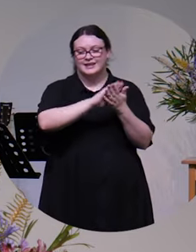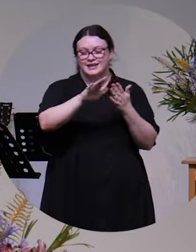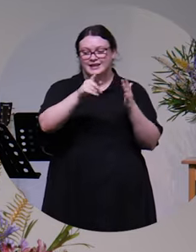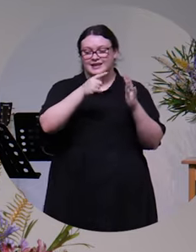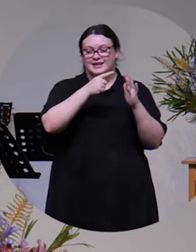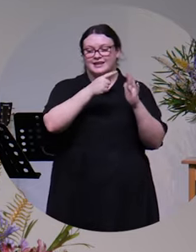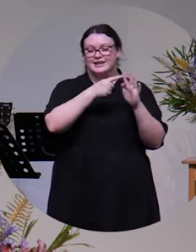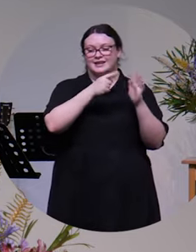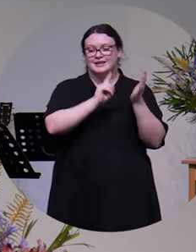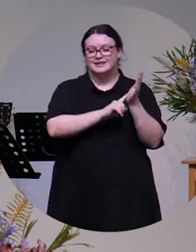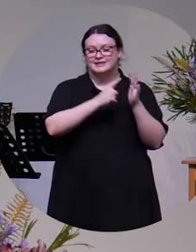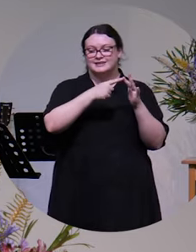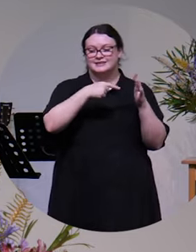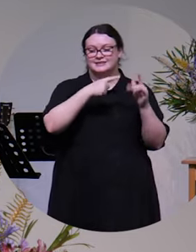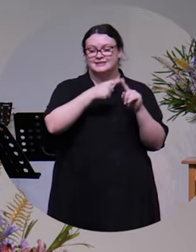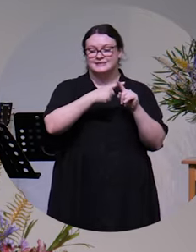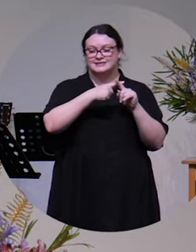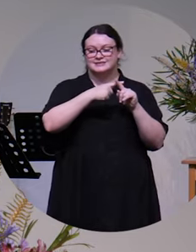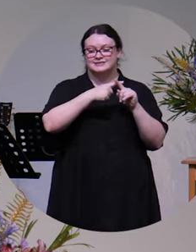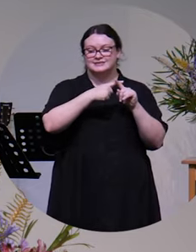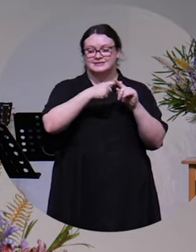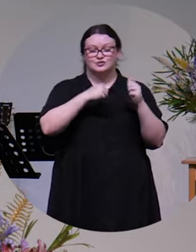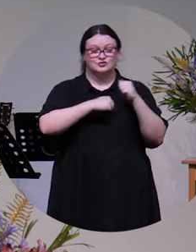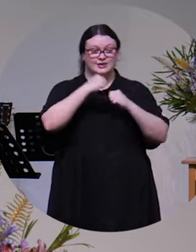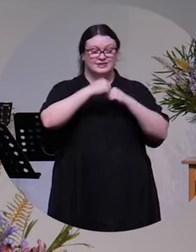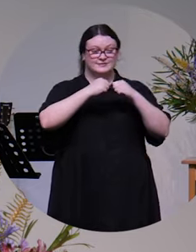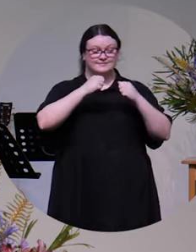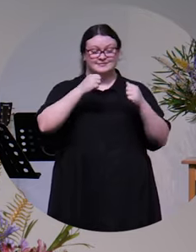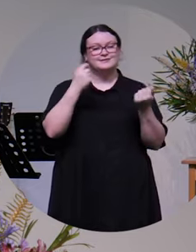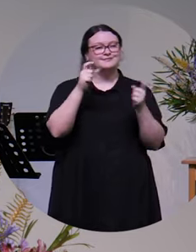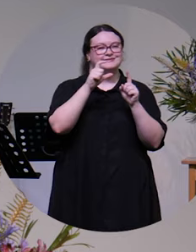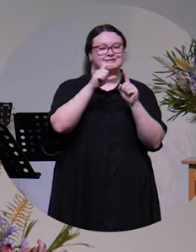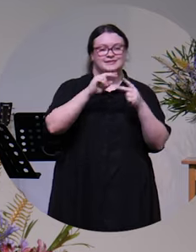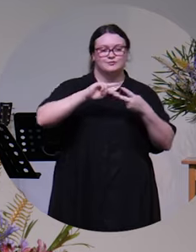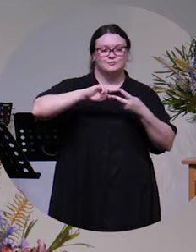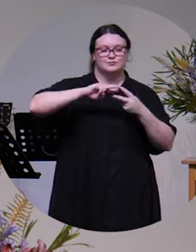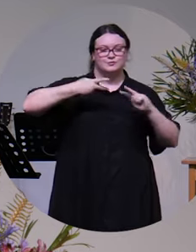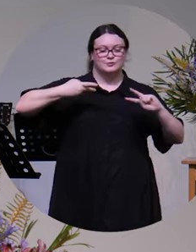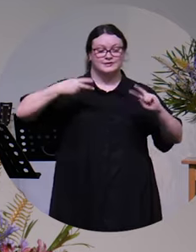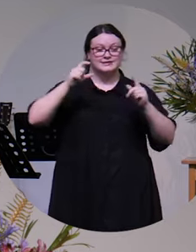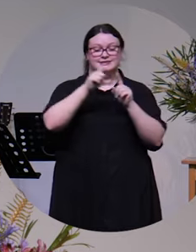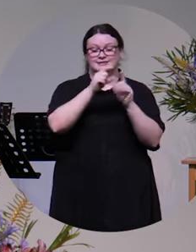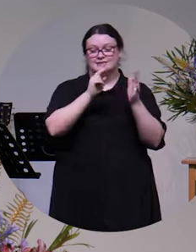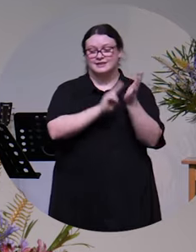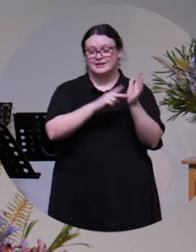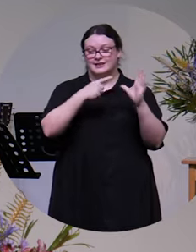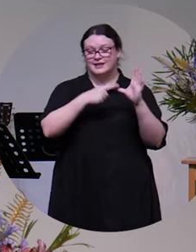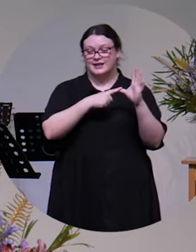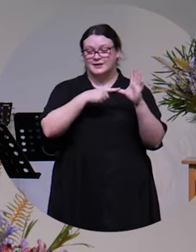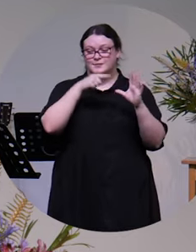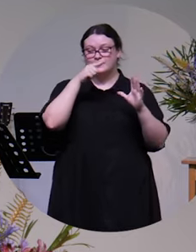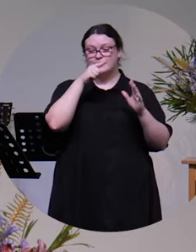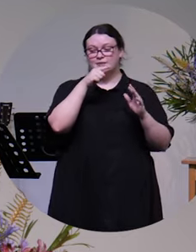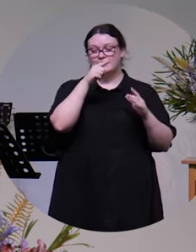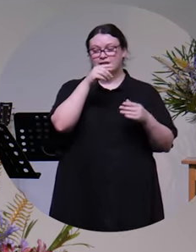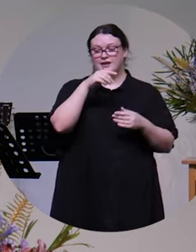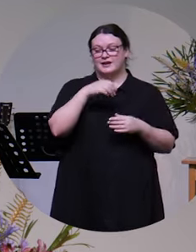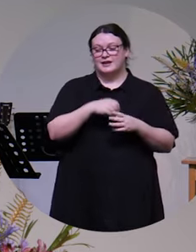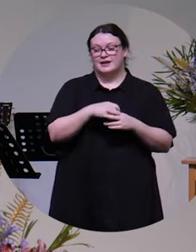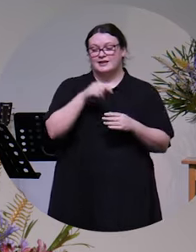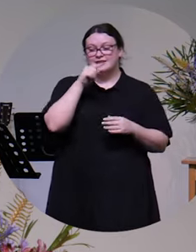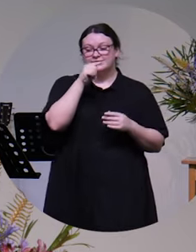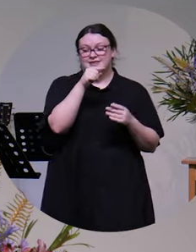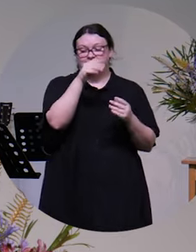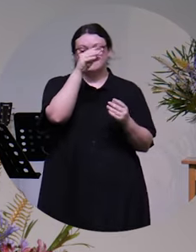joined to a thick timber staff, which would have the school motto engraved on it, together with the chemical equation for photosynthesis,